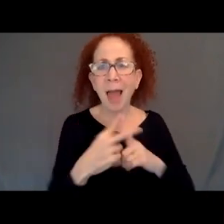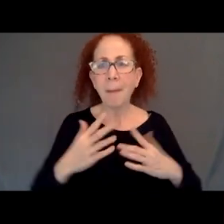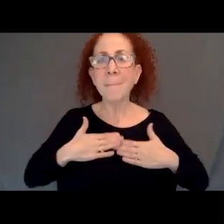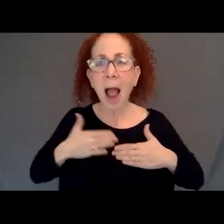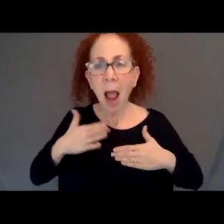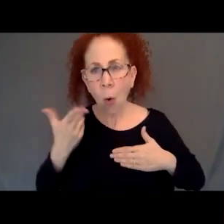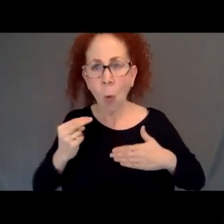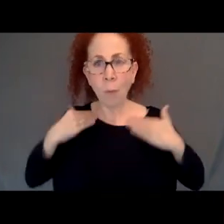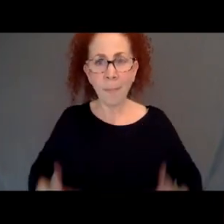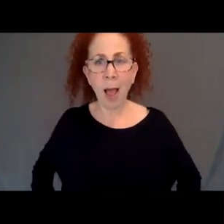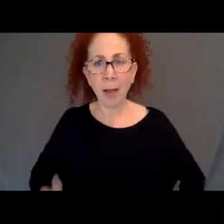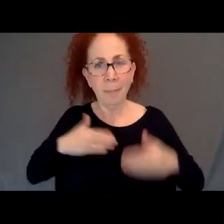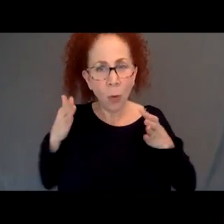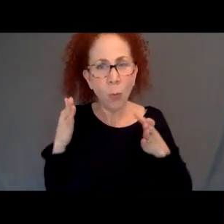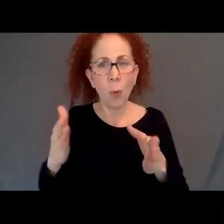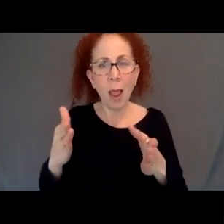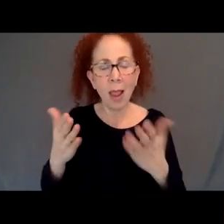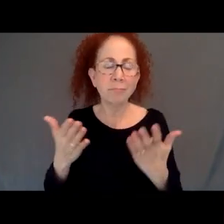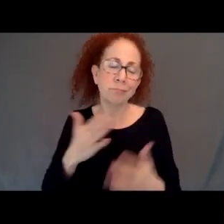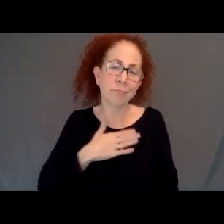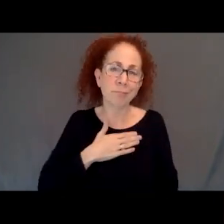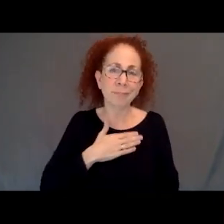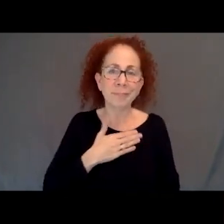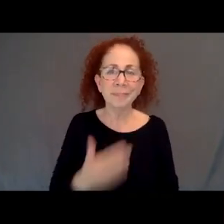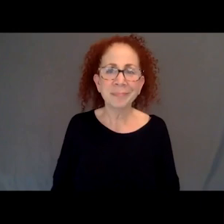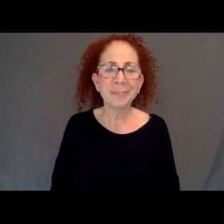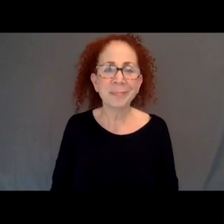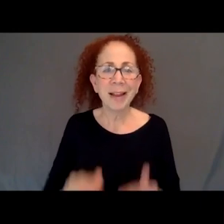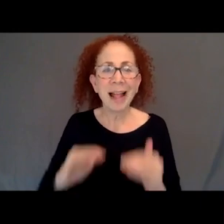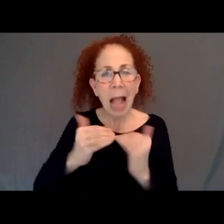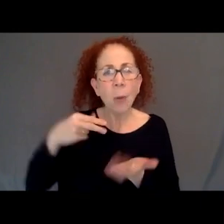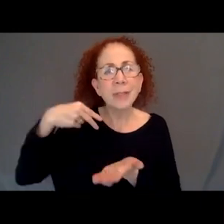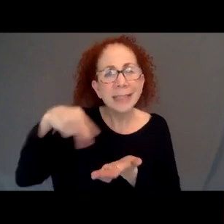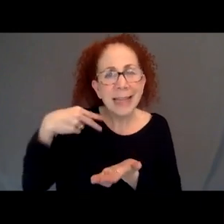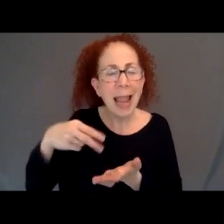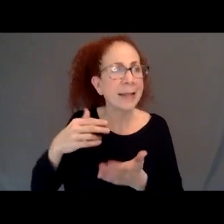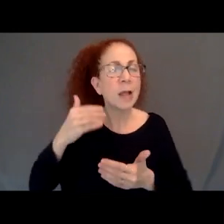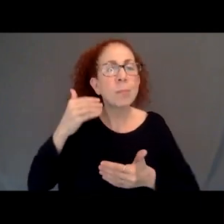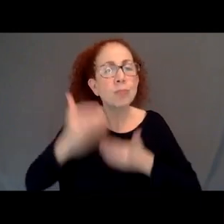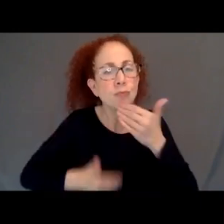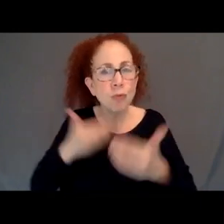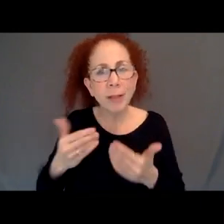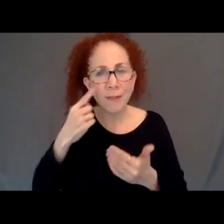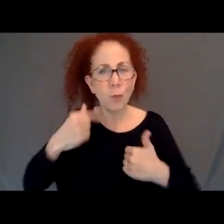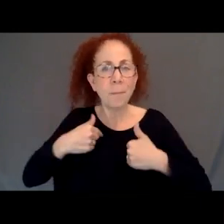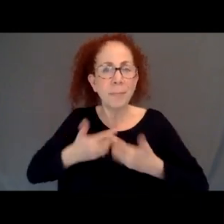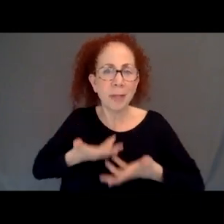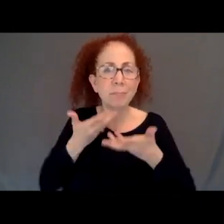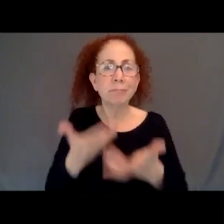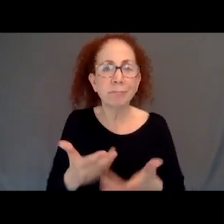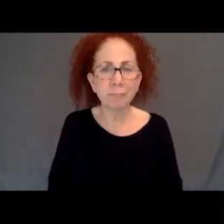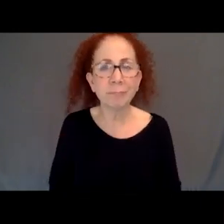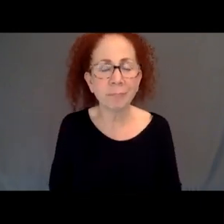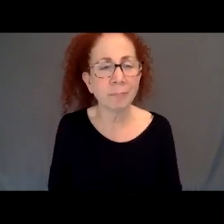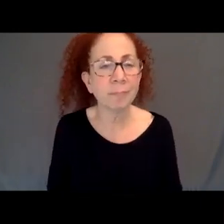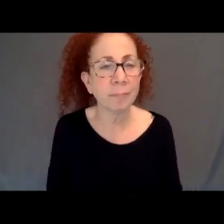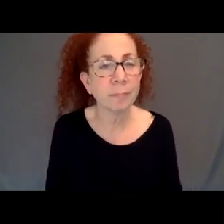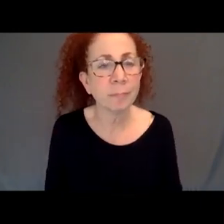and my own vessel. So that's just necessarily how, like, you know, dance and the process kind of comes out through me. So, yeah.